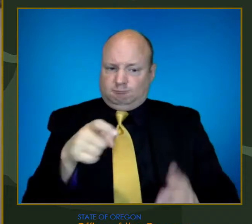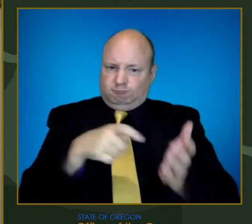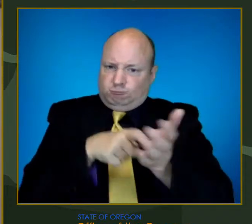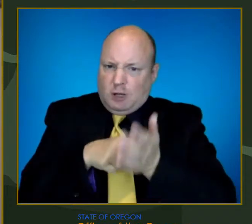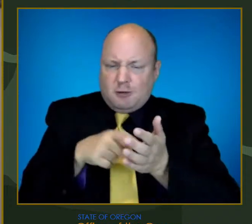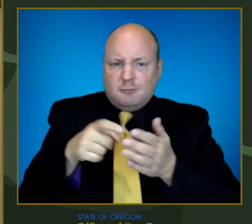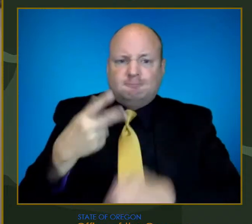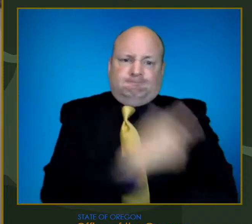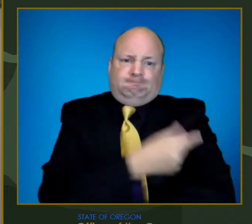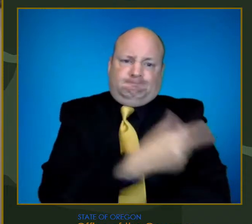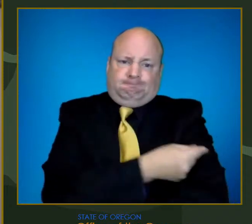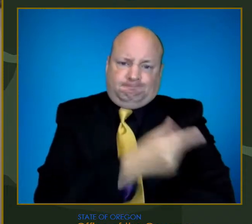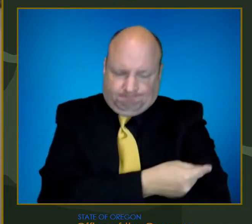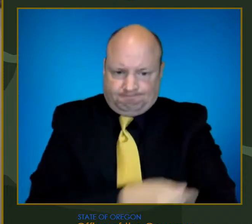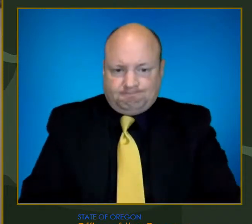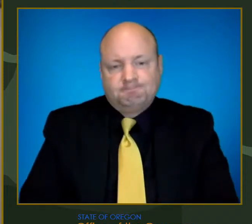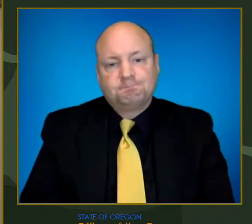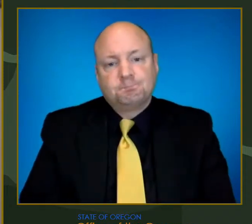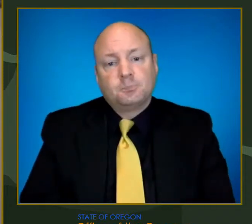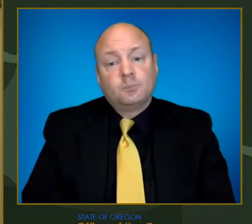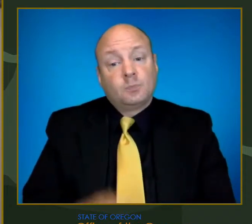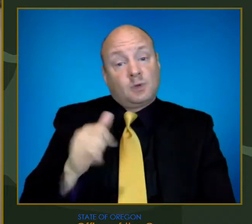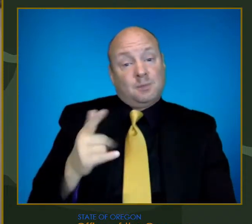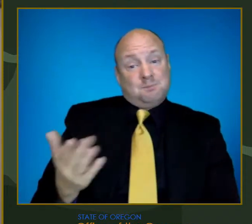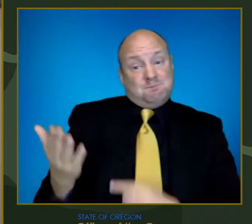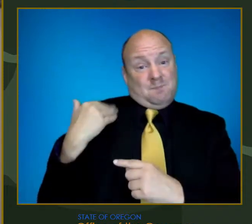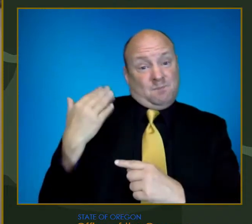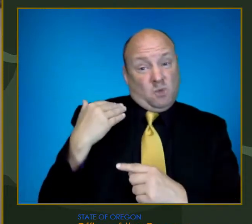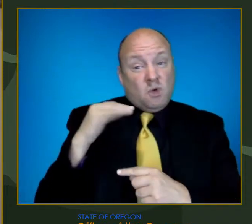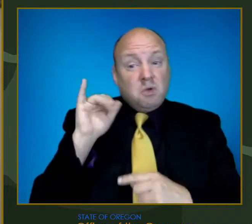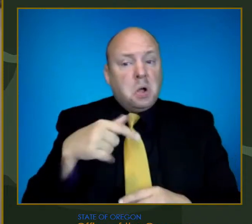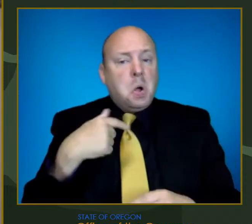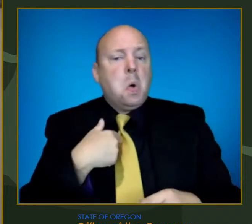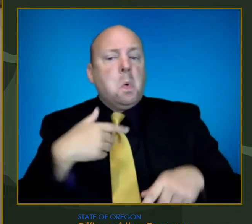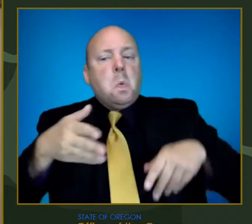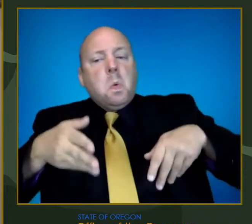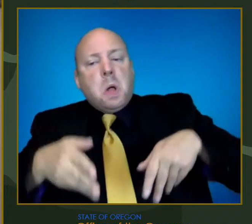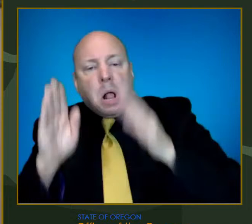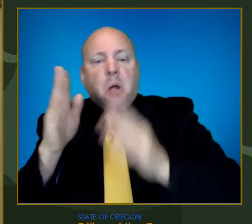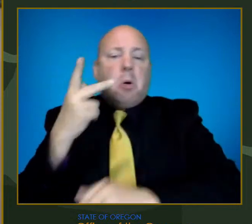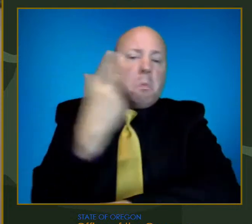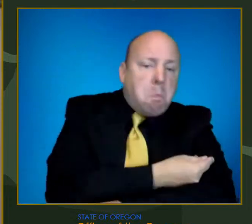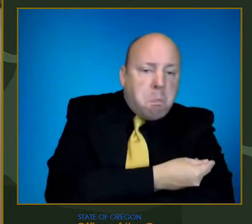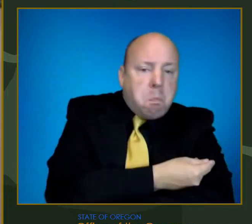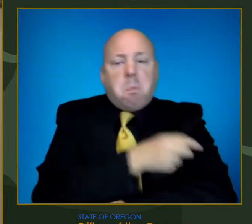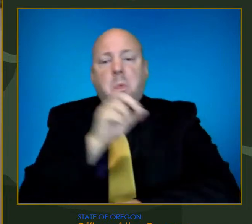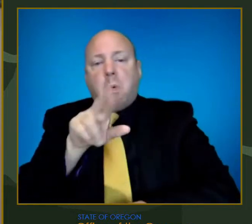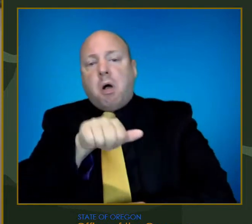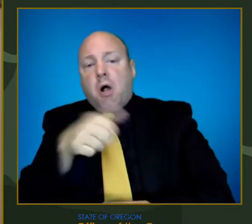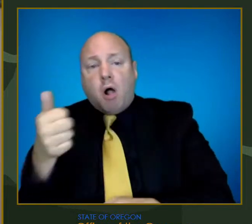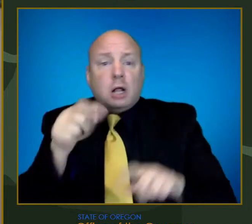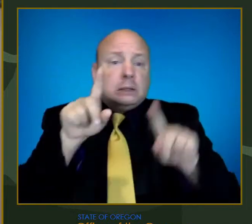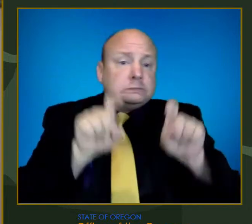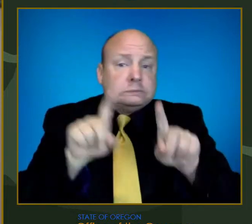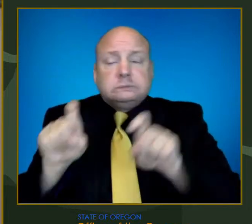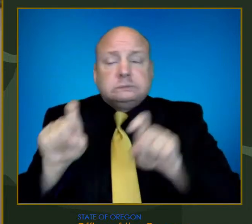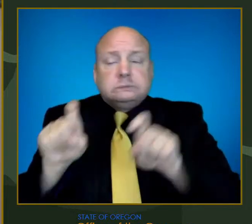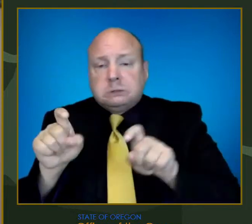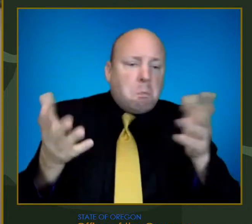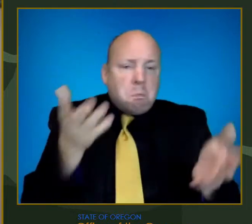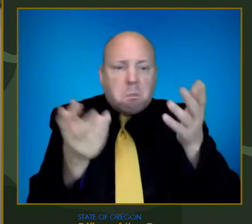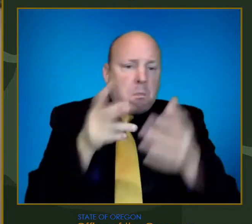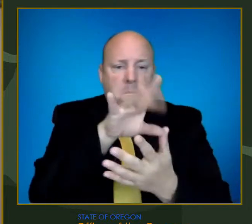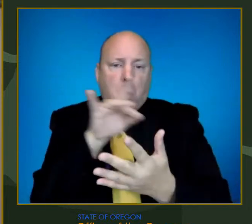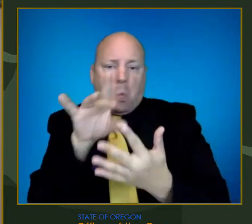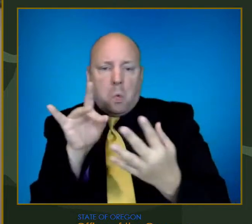Oregon's original test or vaccination policy, the Delta variant has put enormous pressure on our health systems.